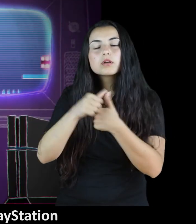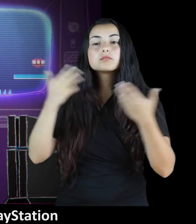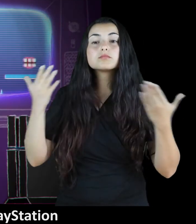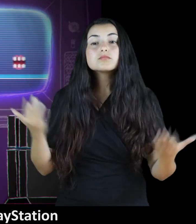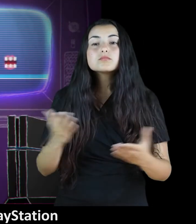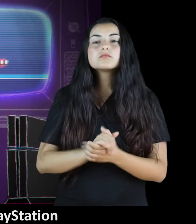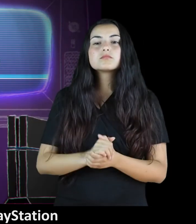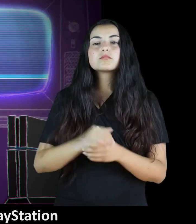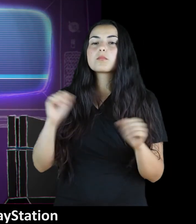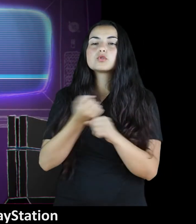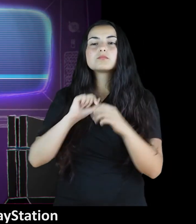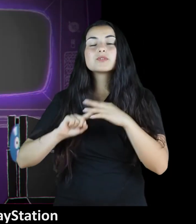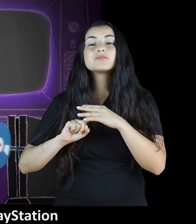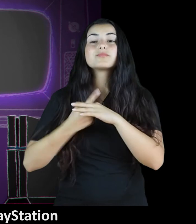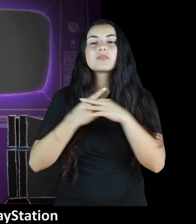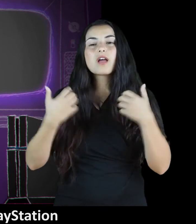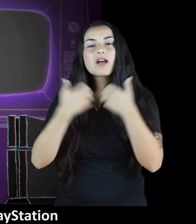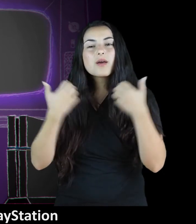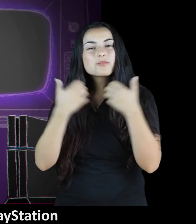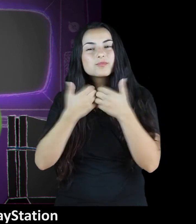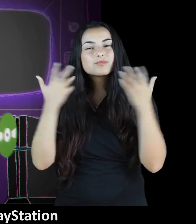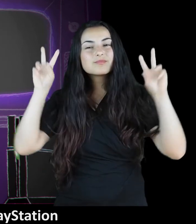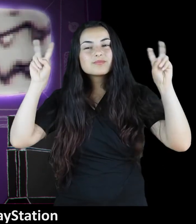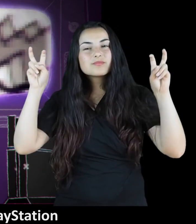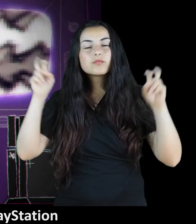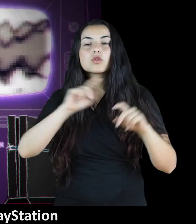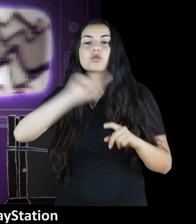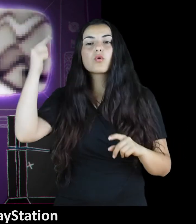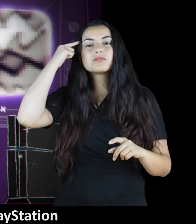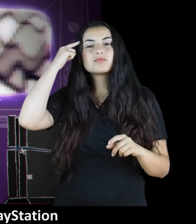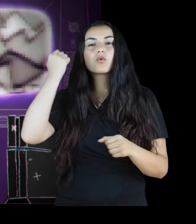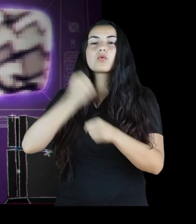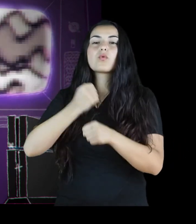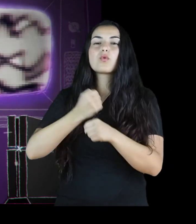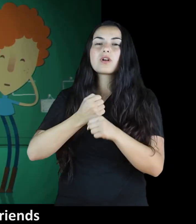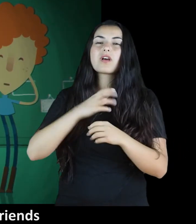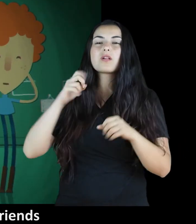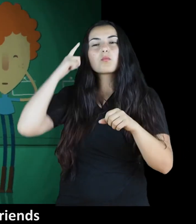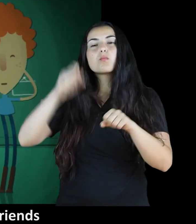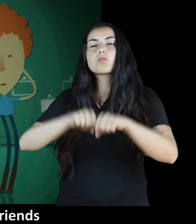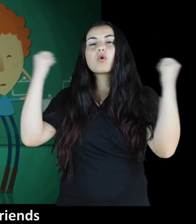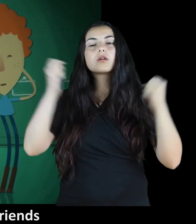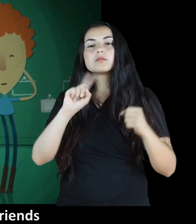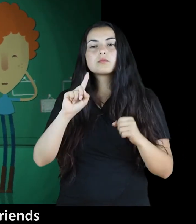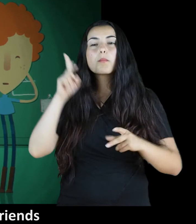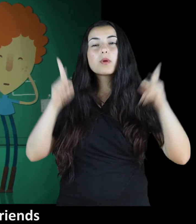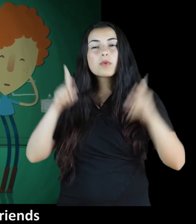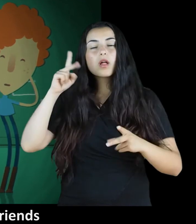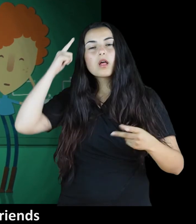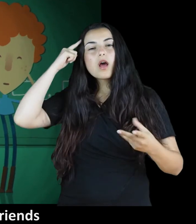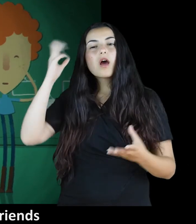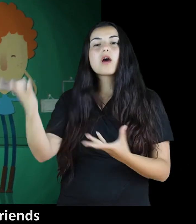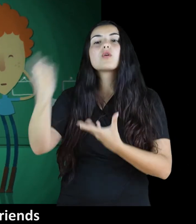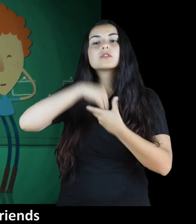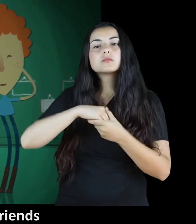because a PlayStation can't read an Xbox game, it doesn't mean it's broken. People with autism